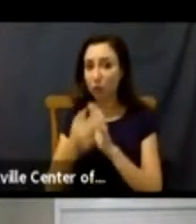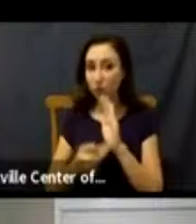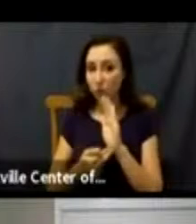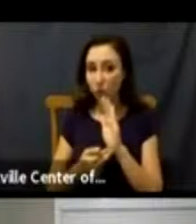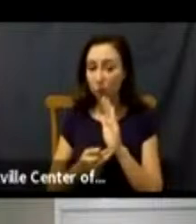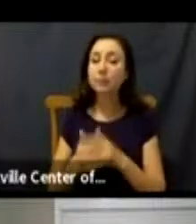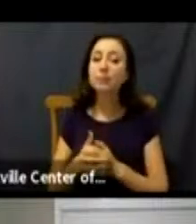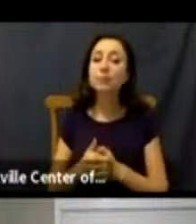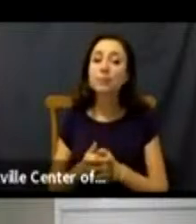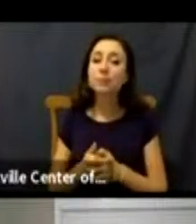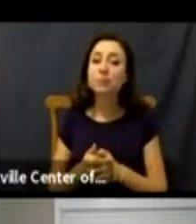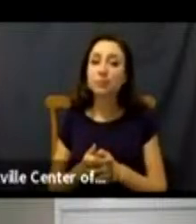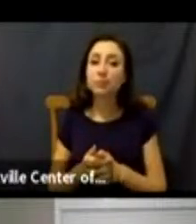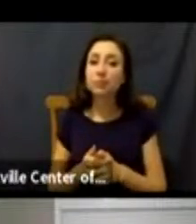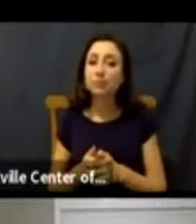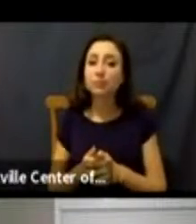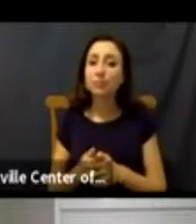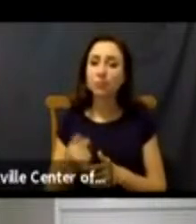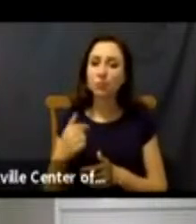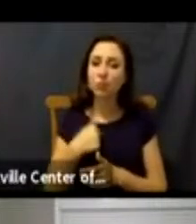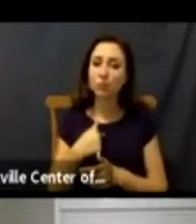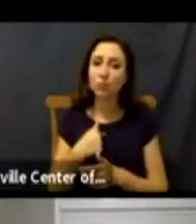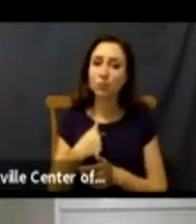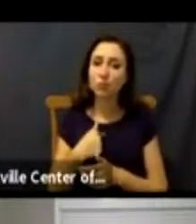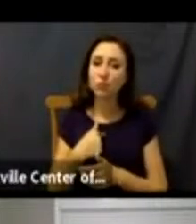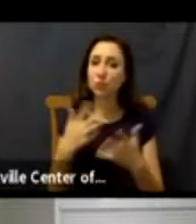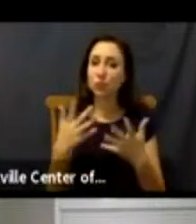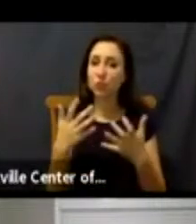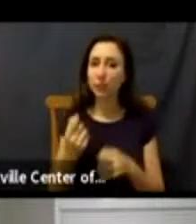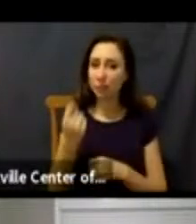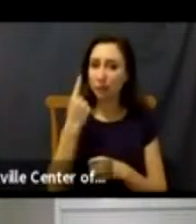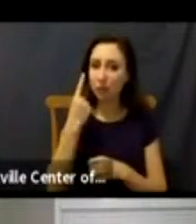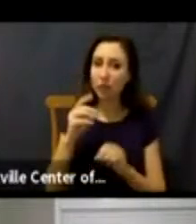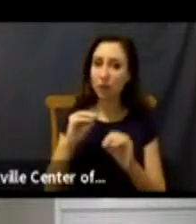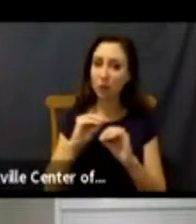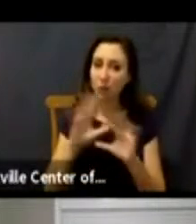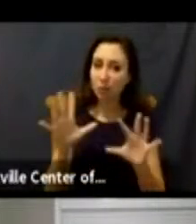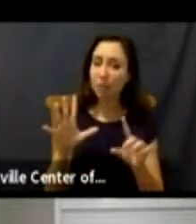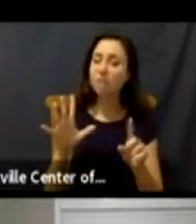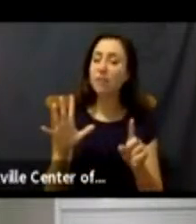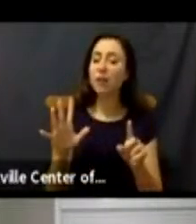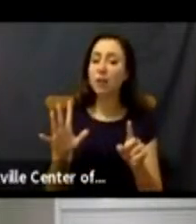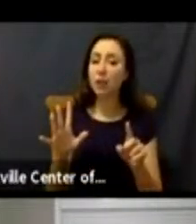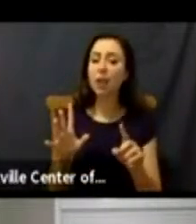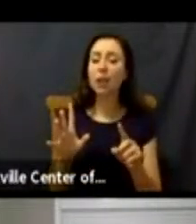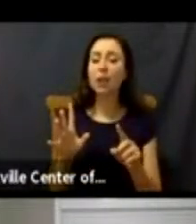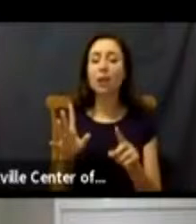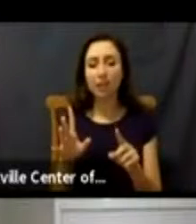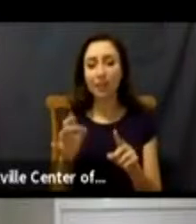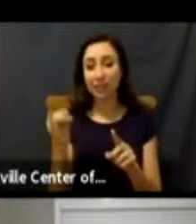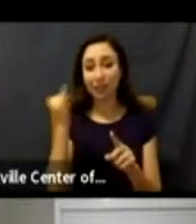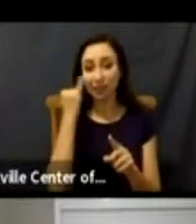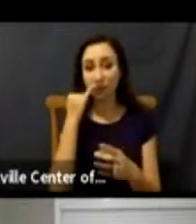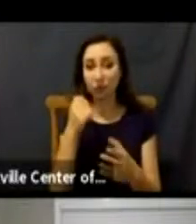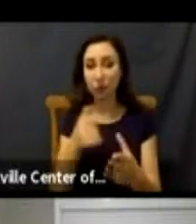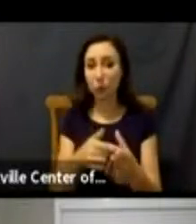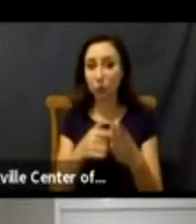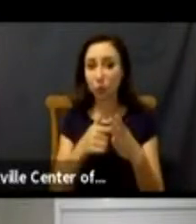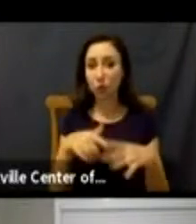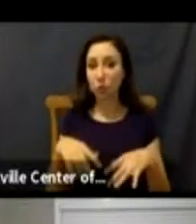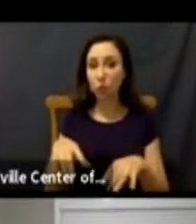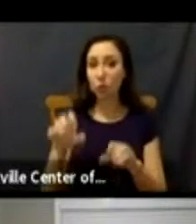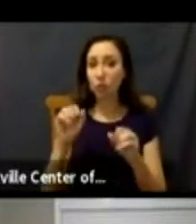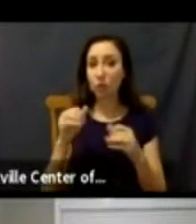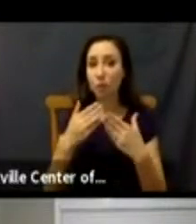And so what I'd like some understanding or clarification on is, if we're required to adopt public